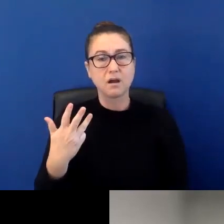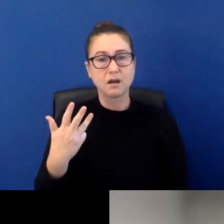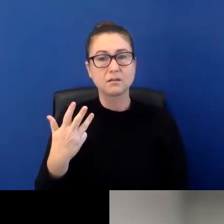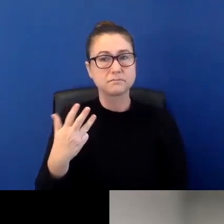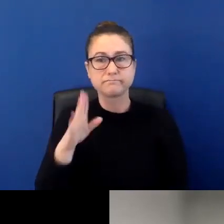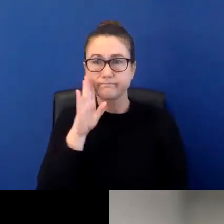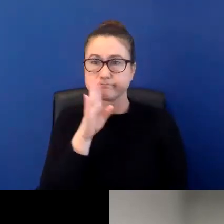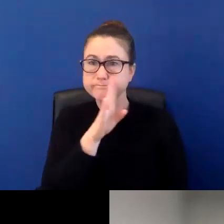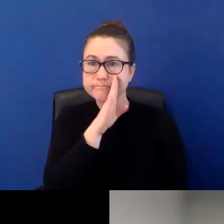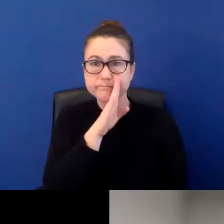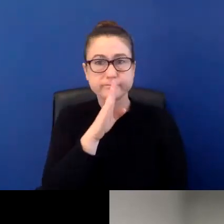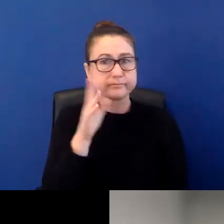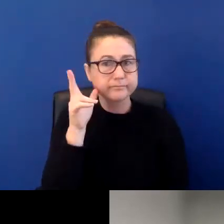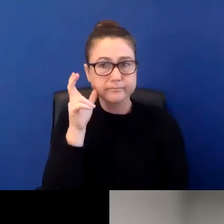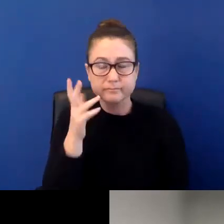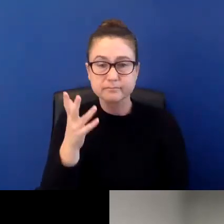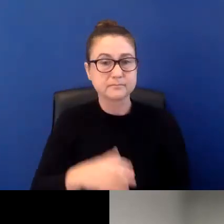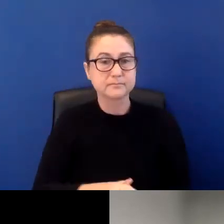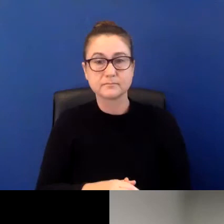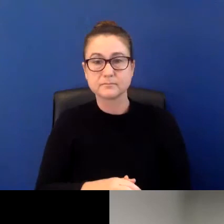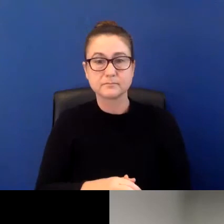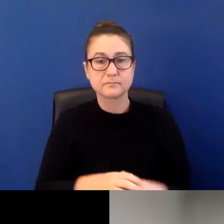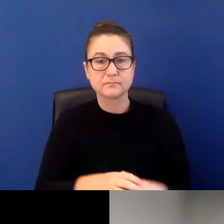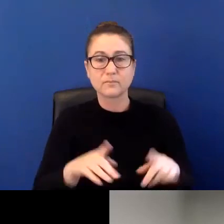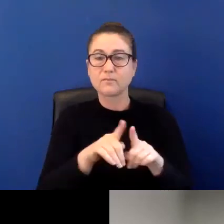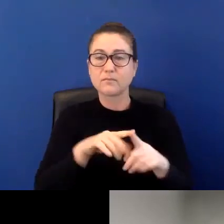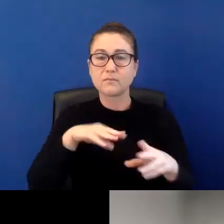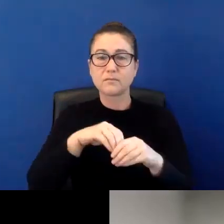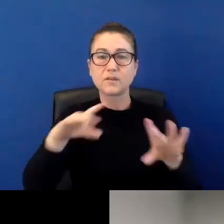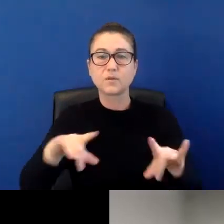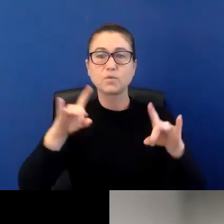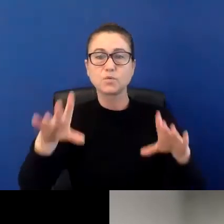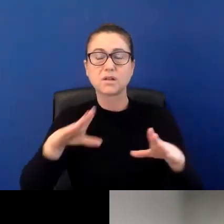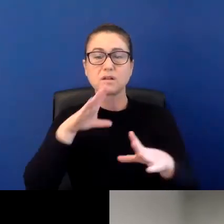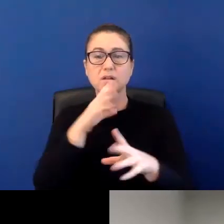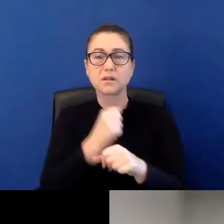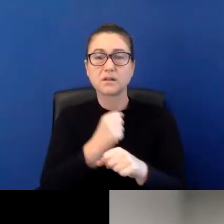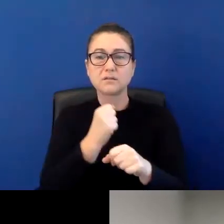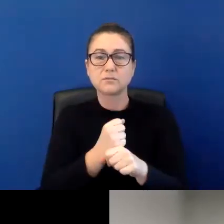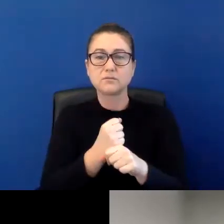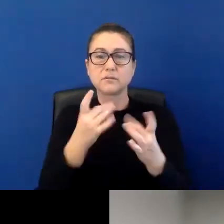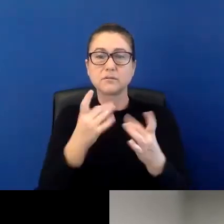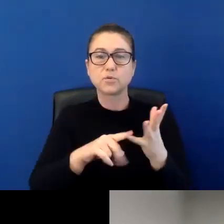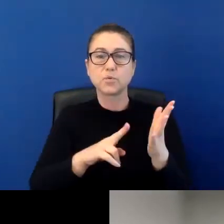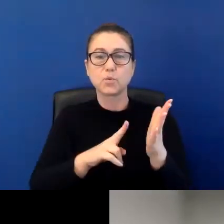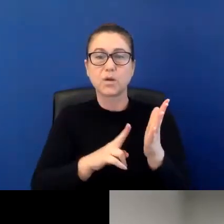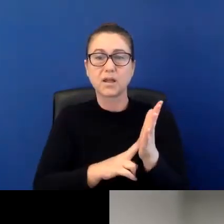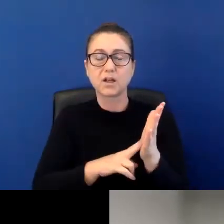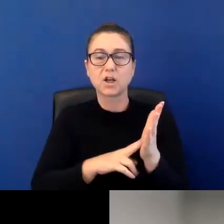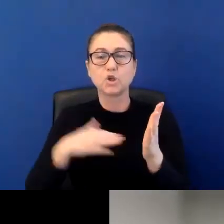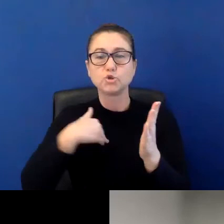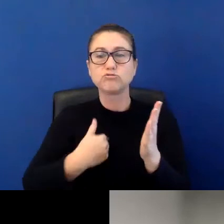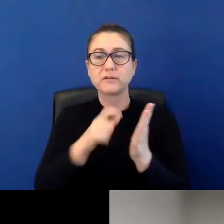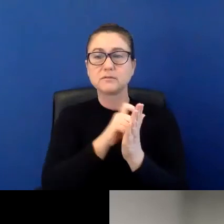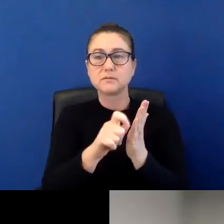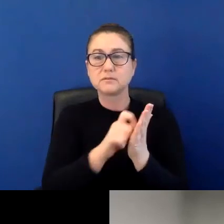been a designated expert for the Australian government for the delegation to the United Nations regarding the drafting of the Convention on the Rights of Persons